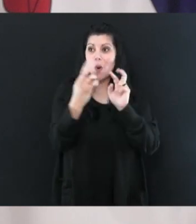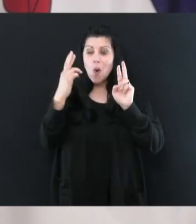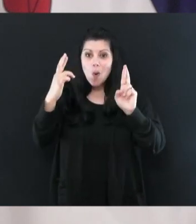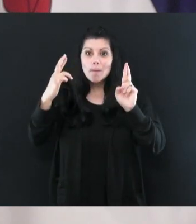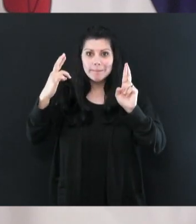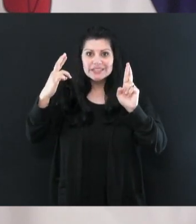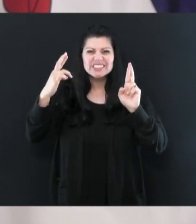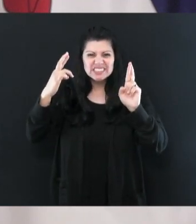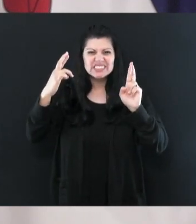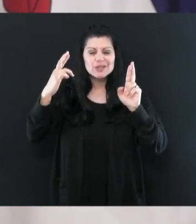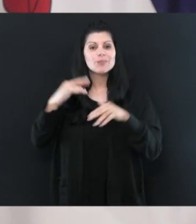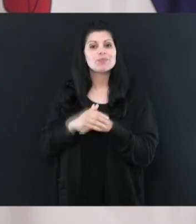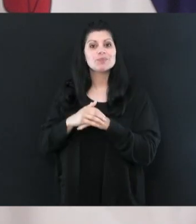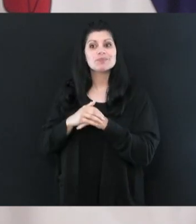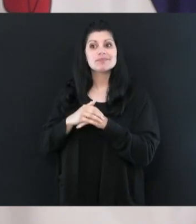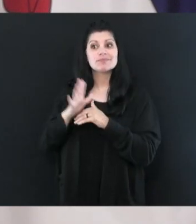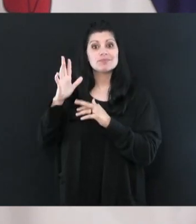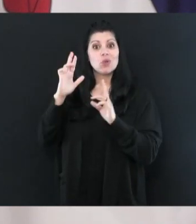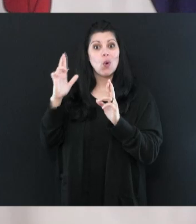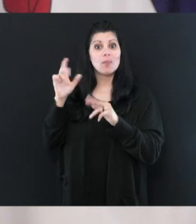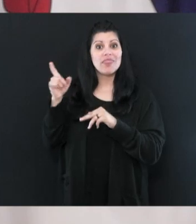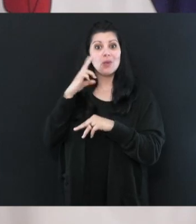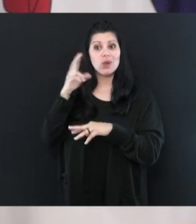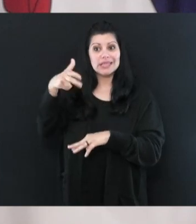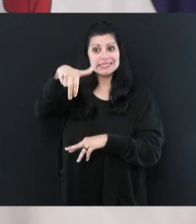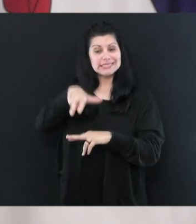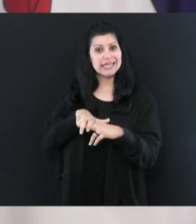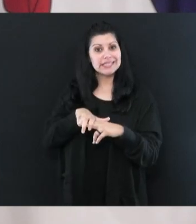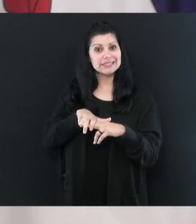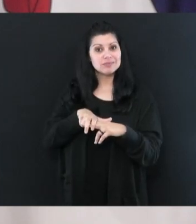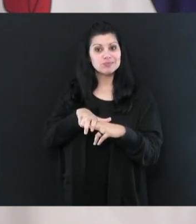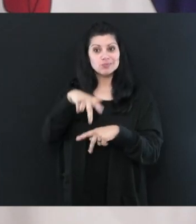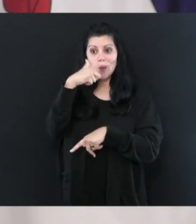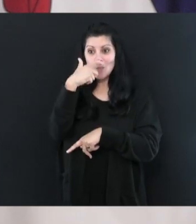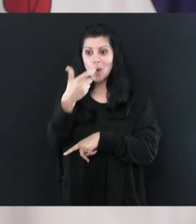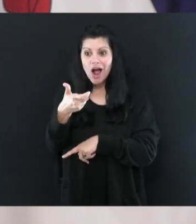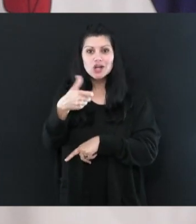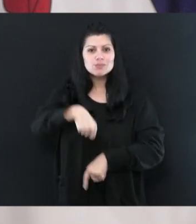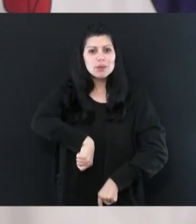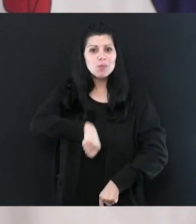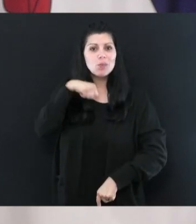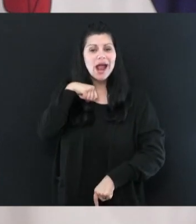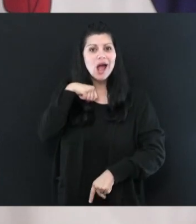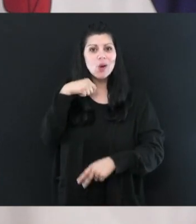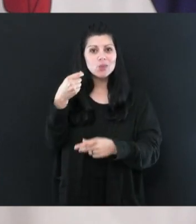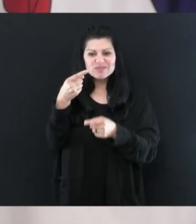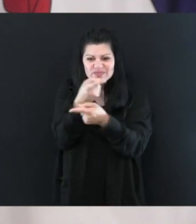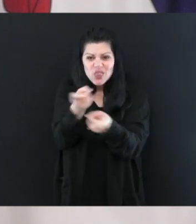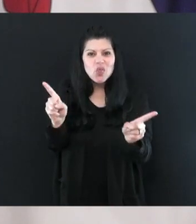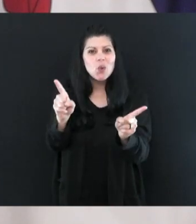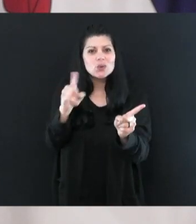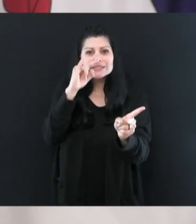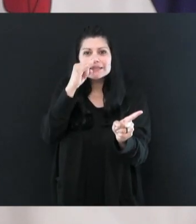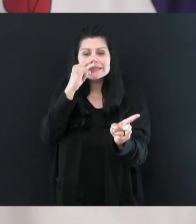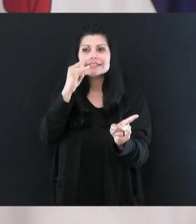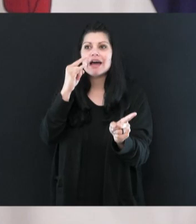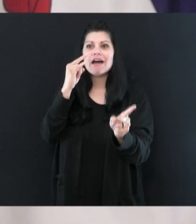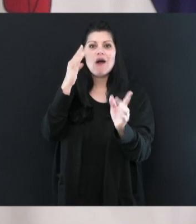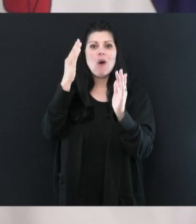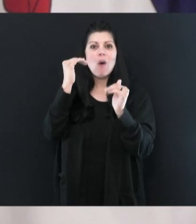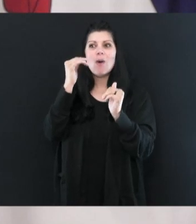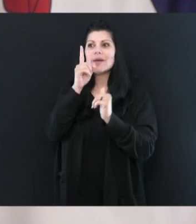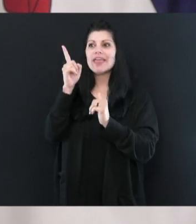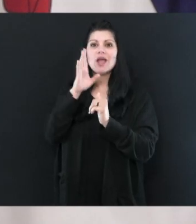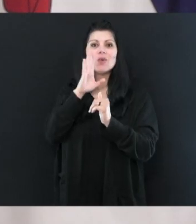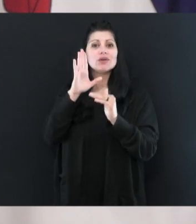what they'll do is sit there and be really proud of those kids. And I hope they'll all have a great big smile on their